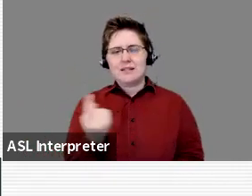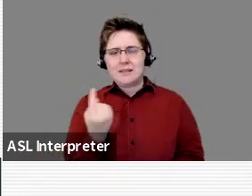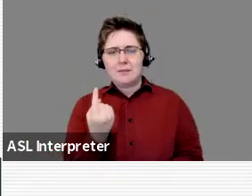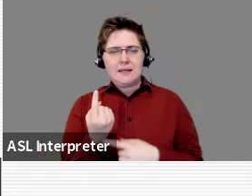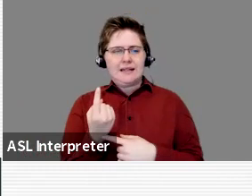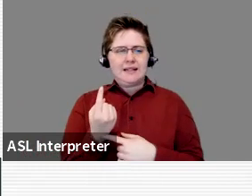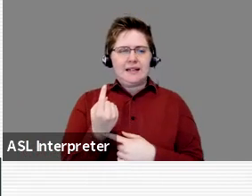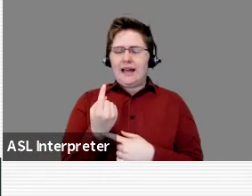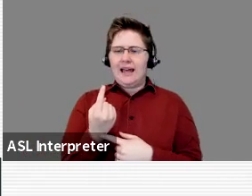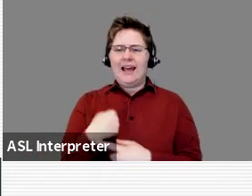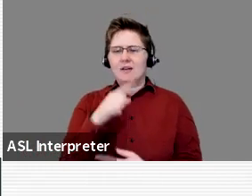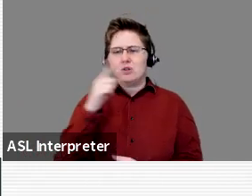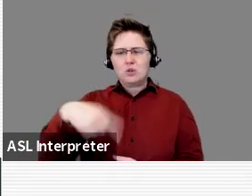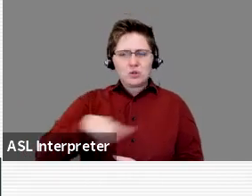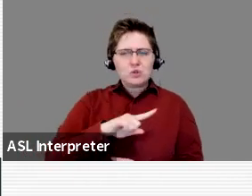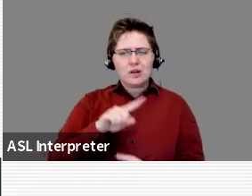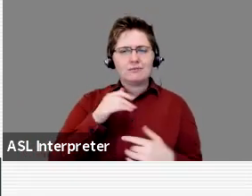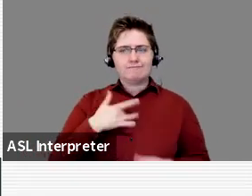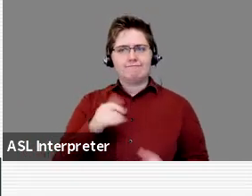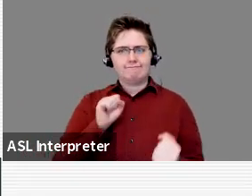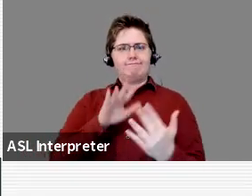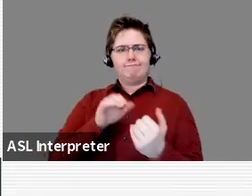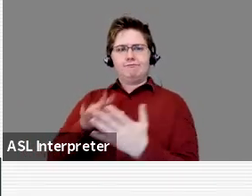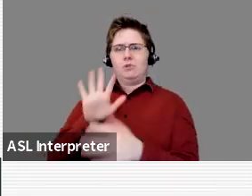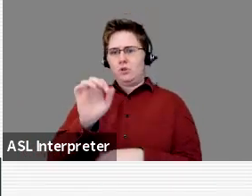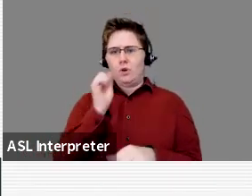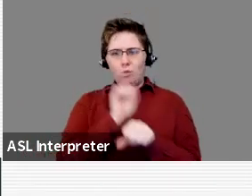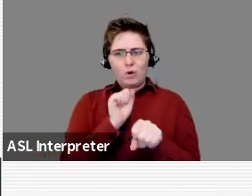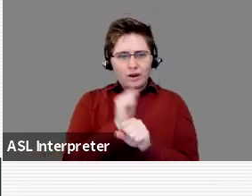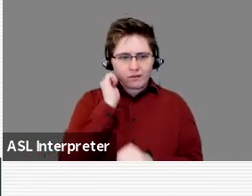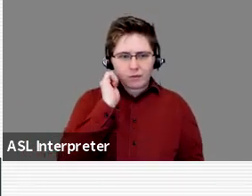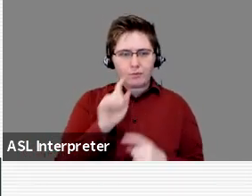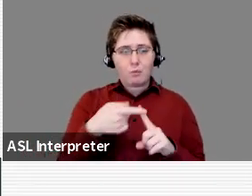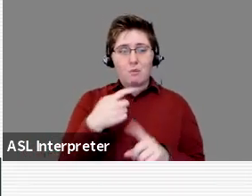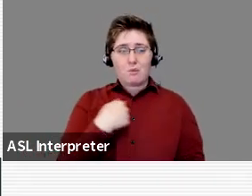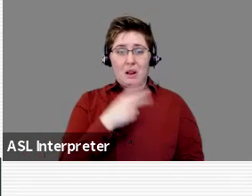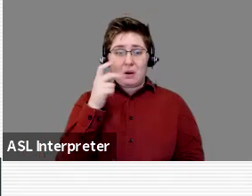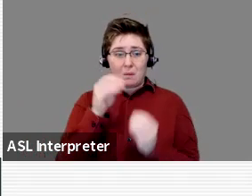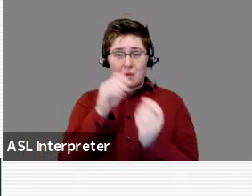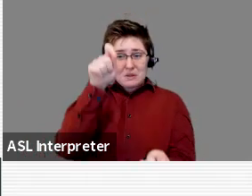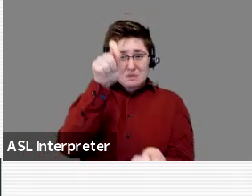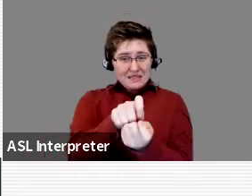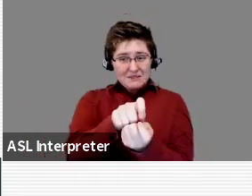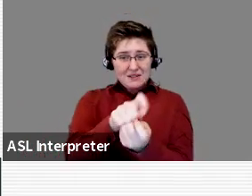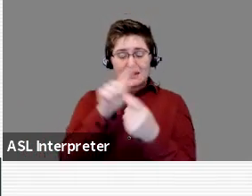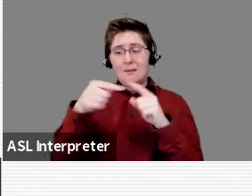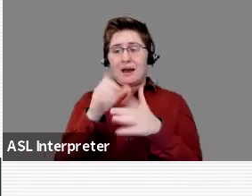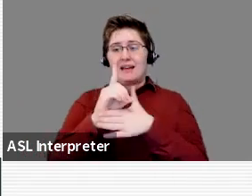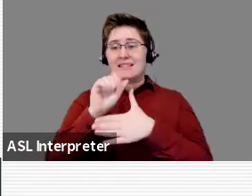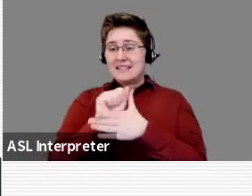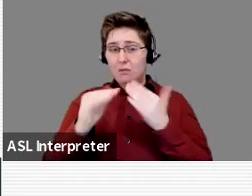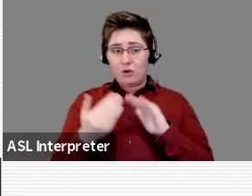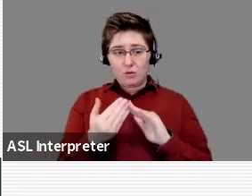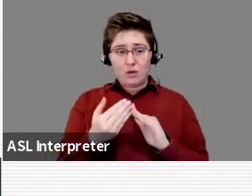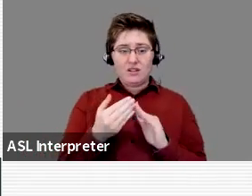that I'm sure you all have been facing in your day-to-day work. When we look a little bit more specifically on disabled